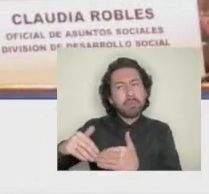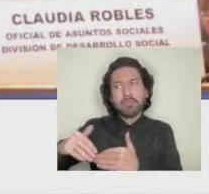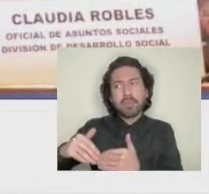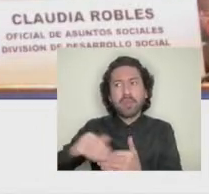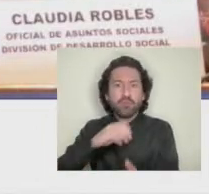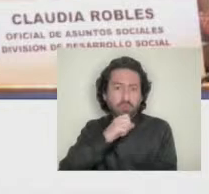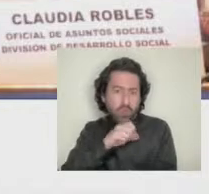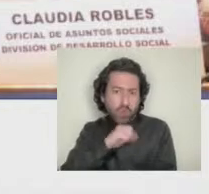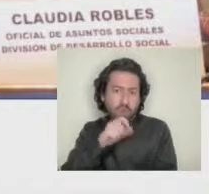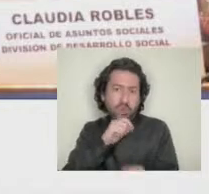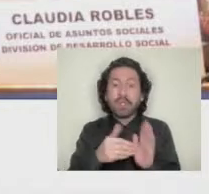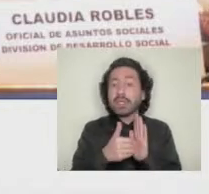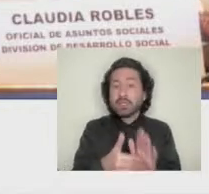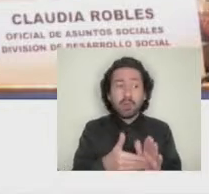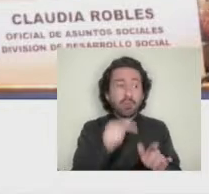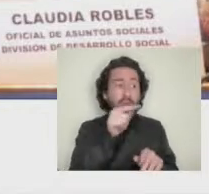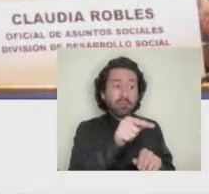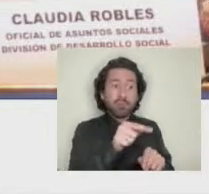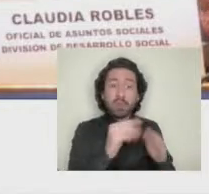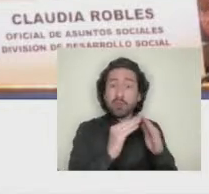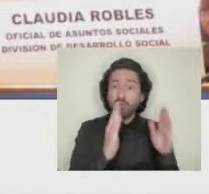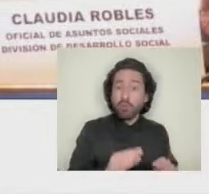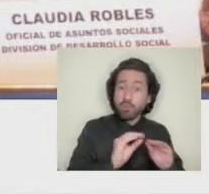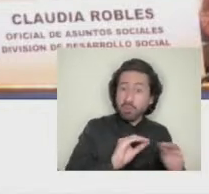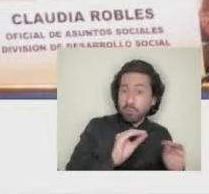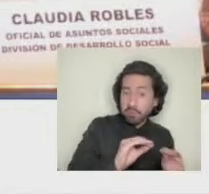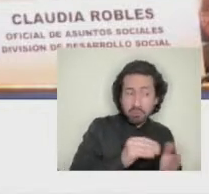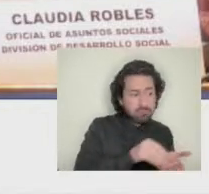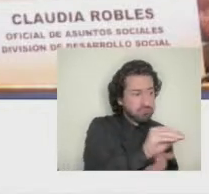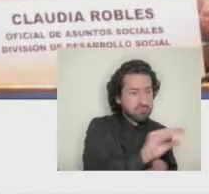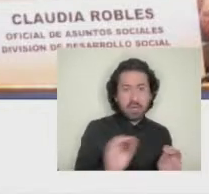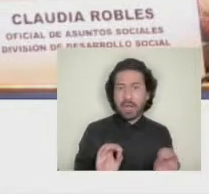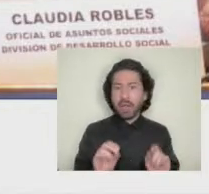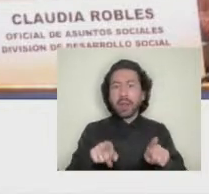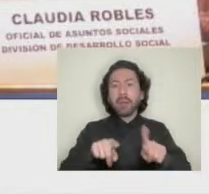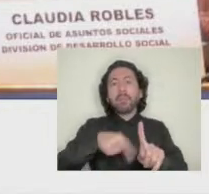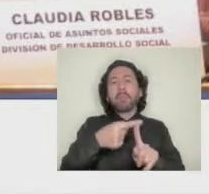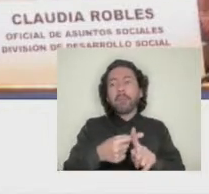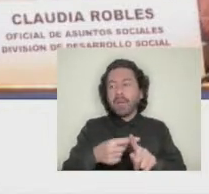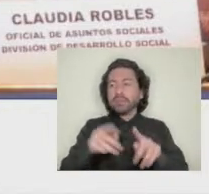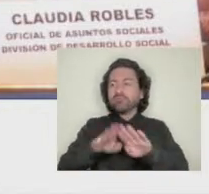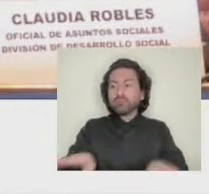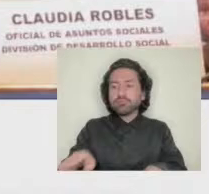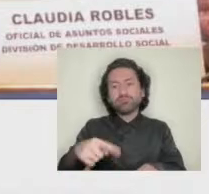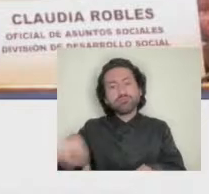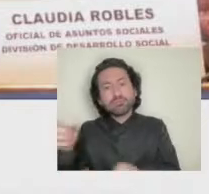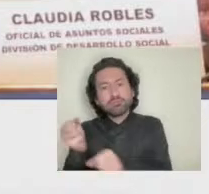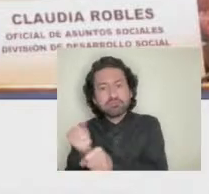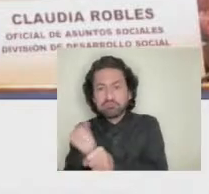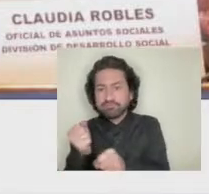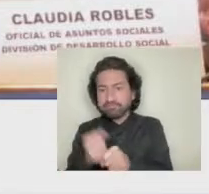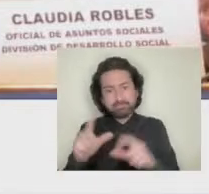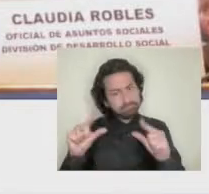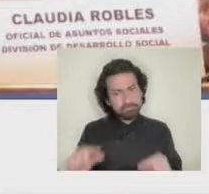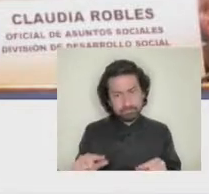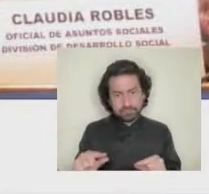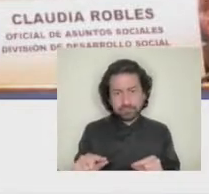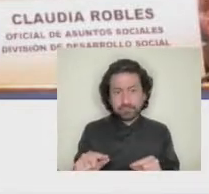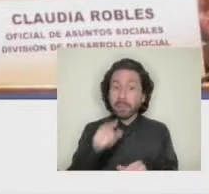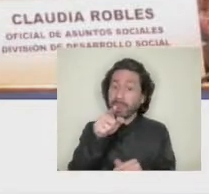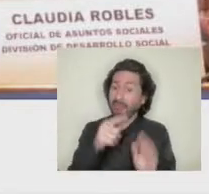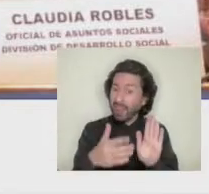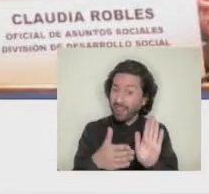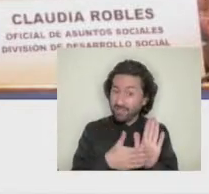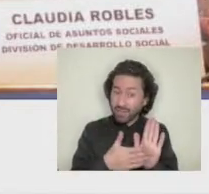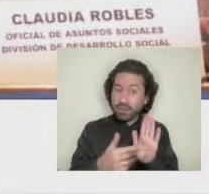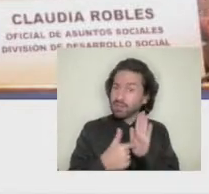For example, the increase of spending in education at home and reduction of child labor. Indeed, we need to go